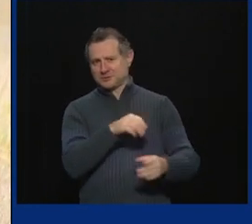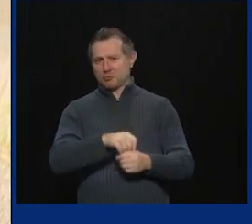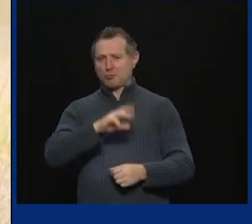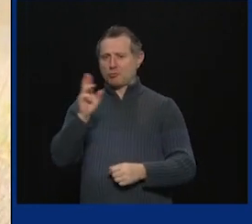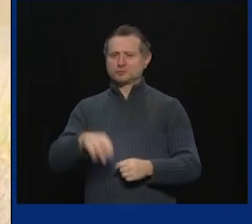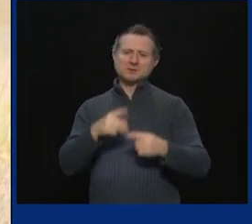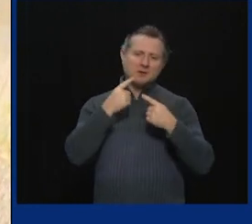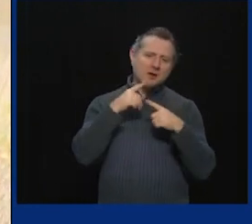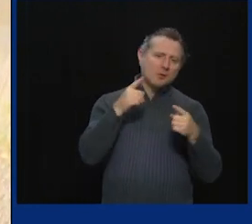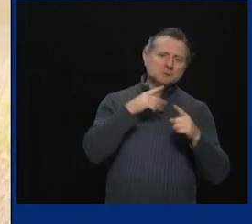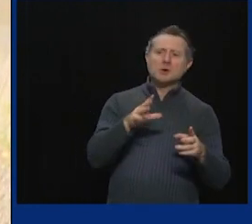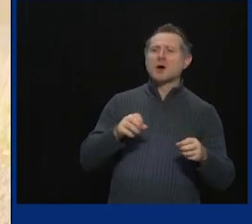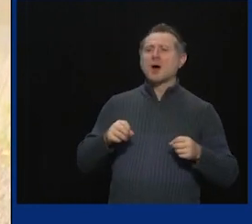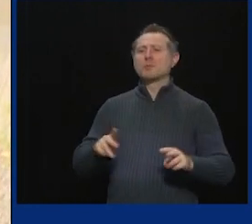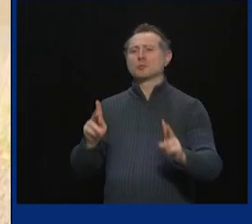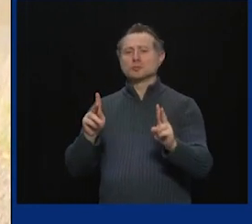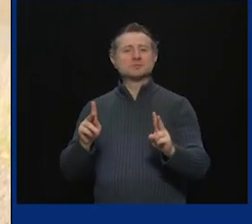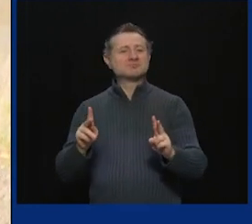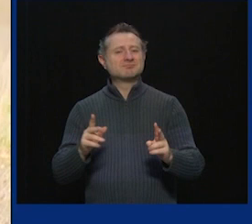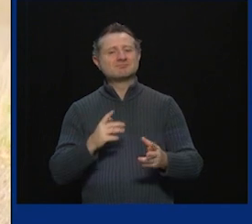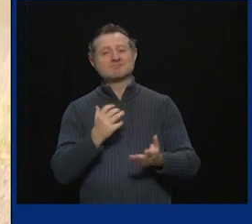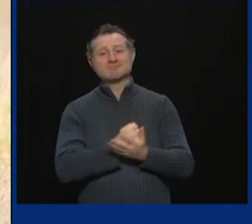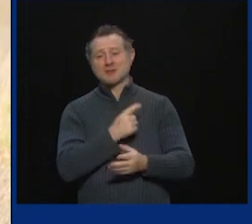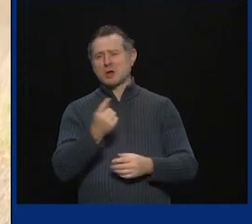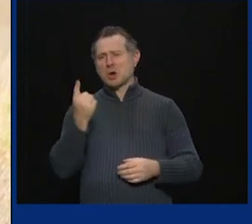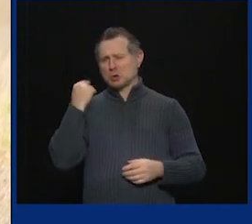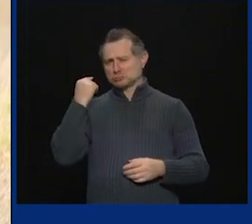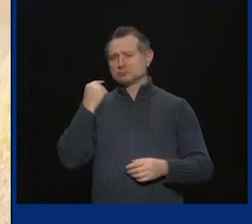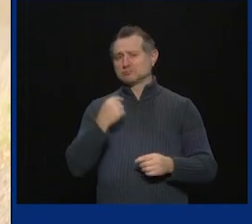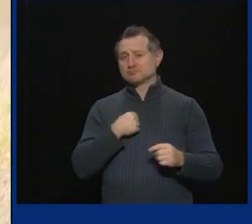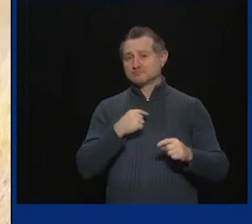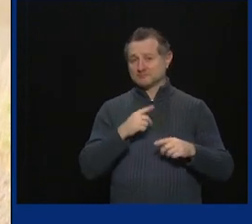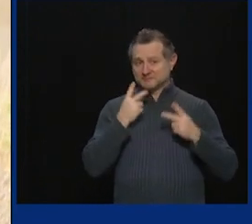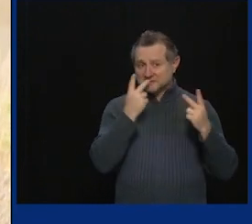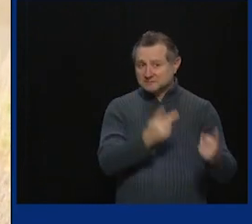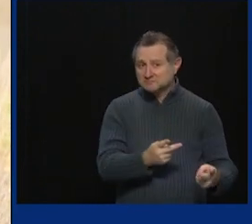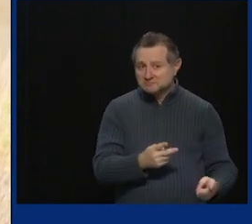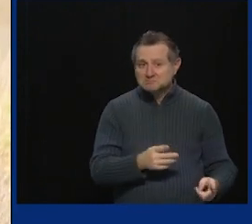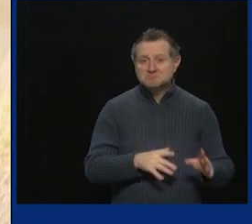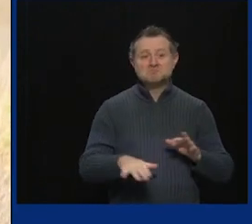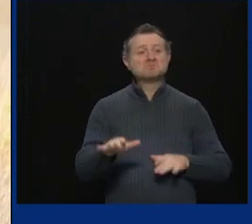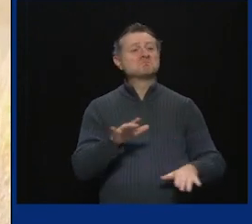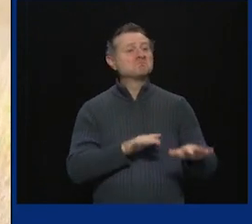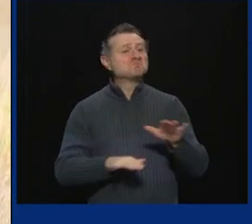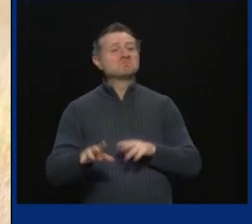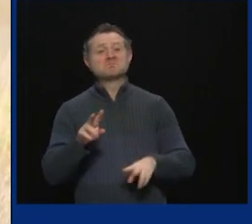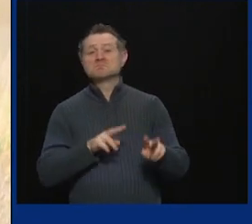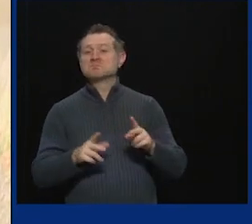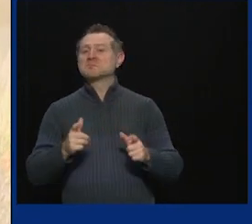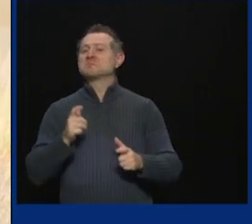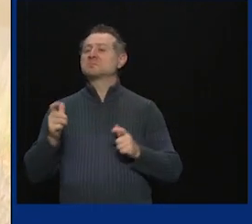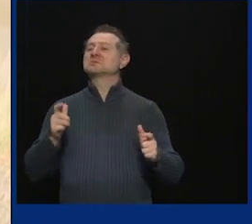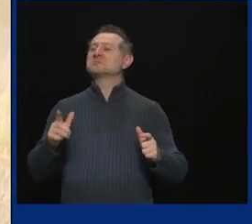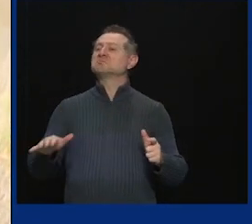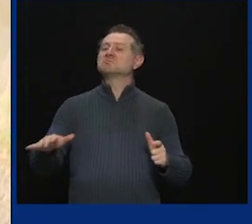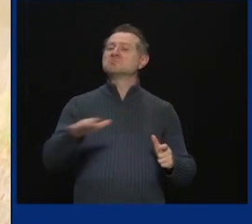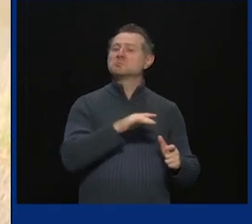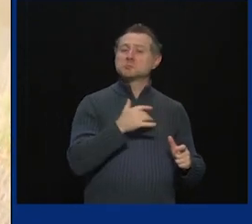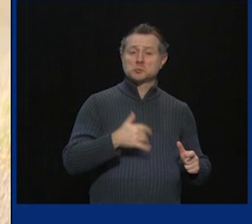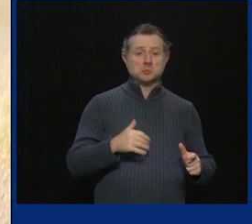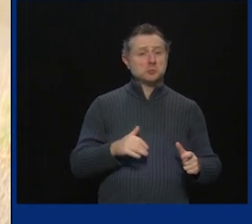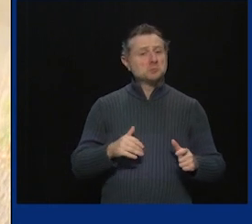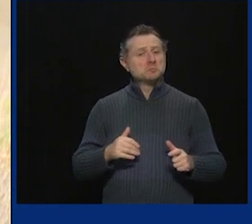about a year ago. I'm going to come visit to see the expansion that you're talking about. But it's companies, it's people, and it's also